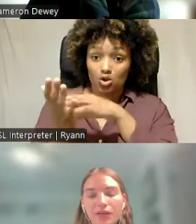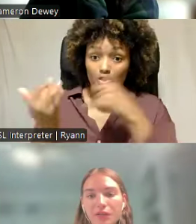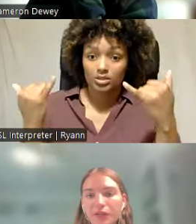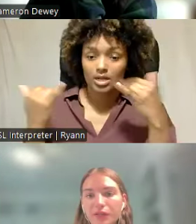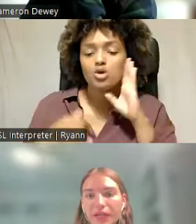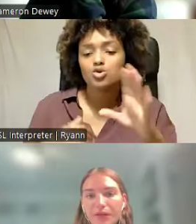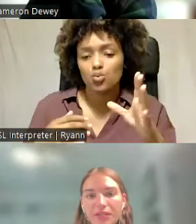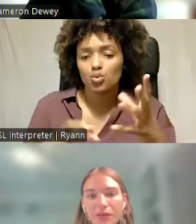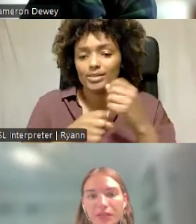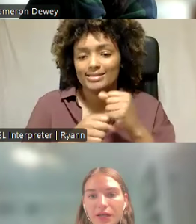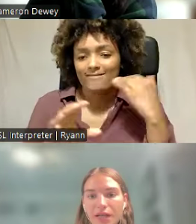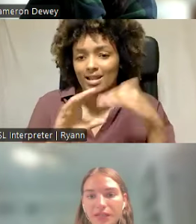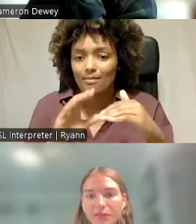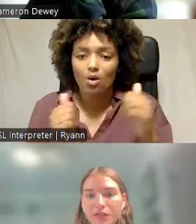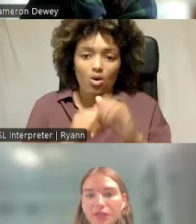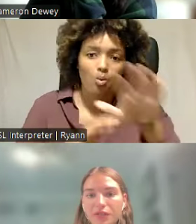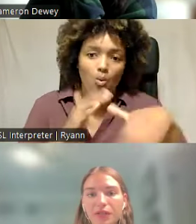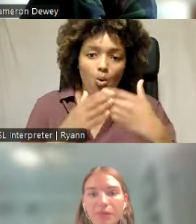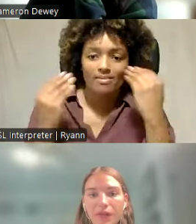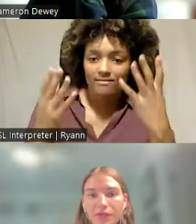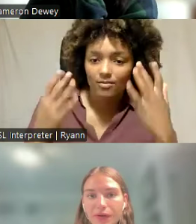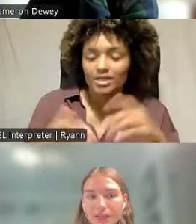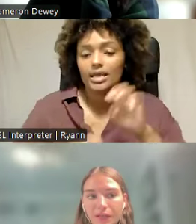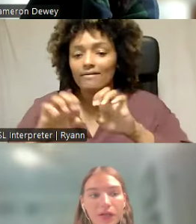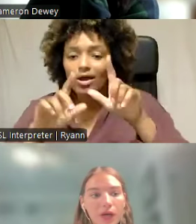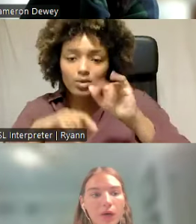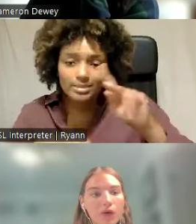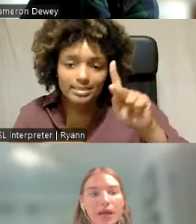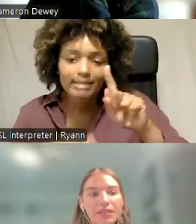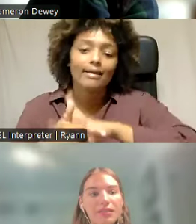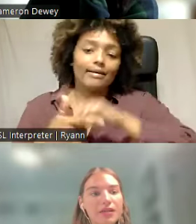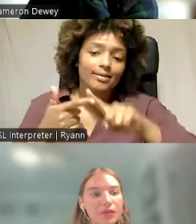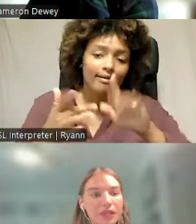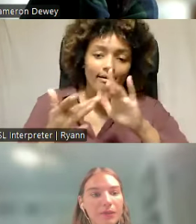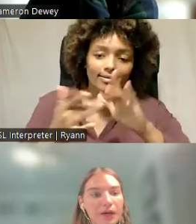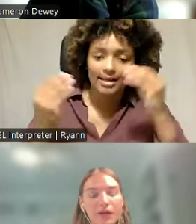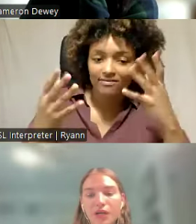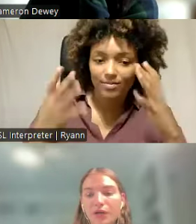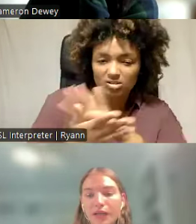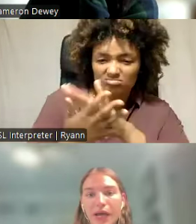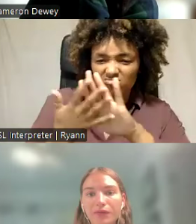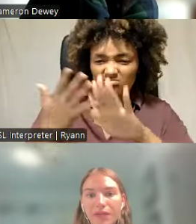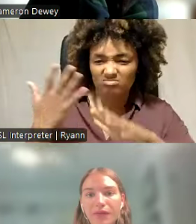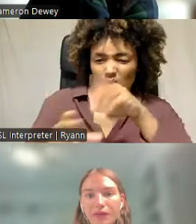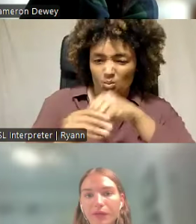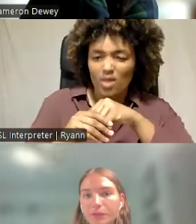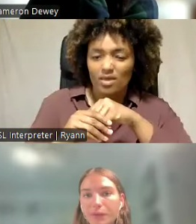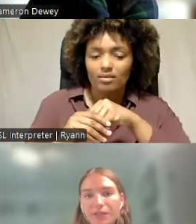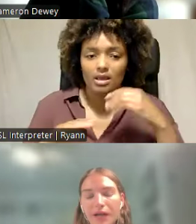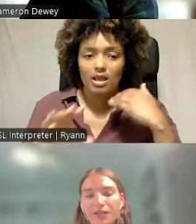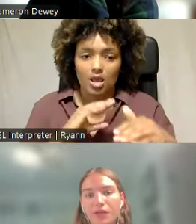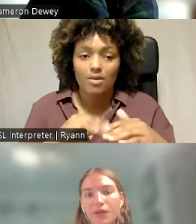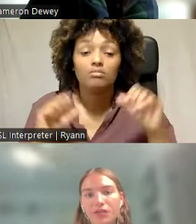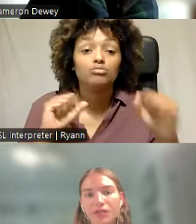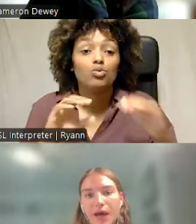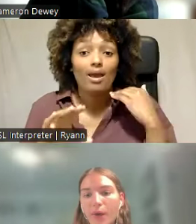and I'll also include Cameron and Summer's contact information. So you can email them directly, or as they said, you can email our general account and they'll be able